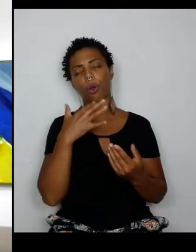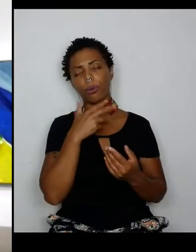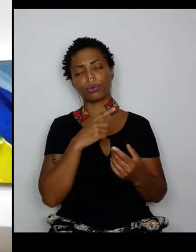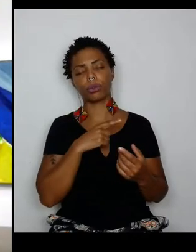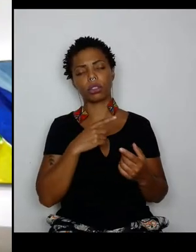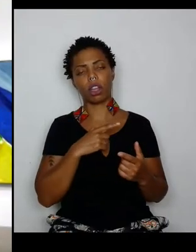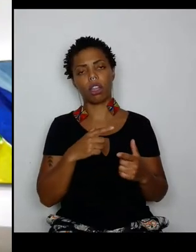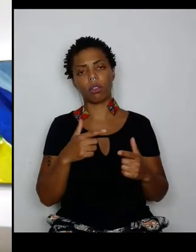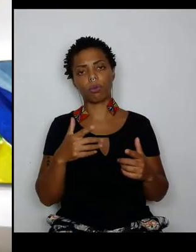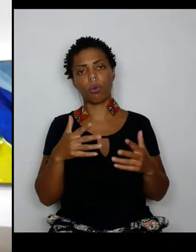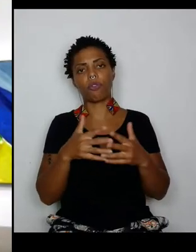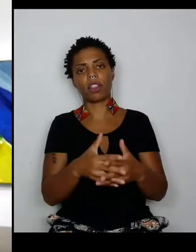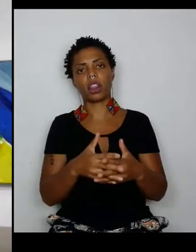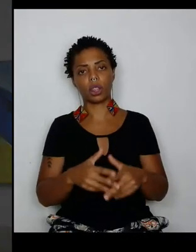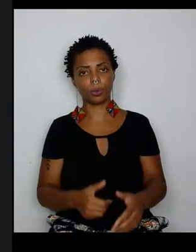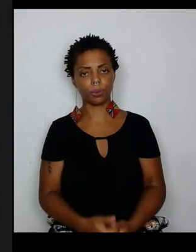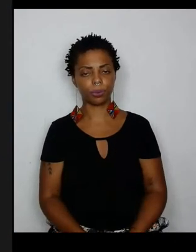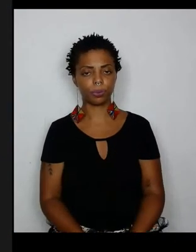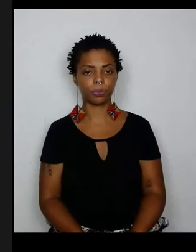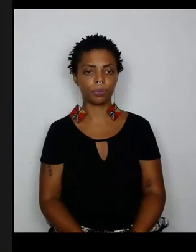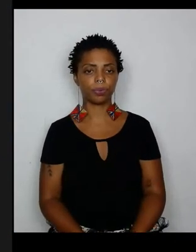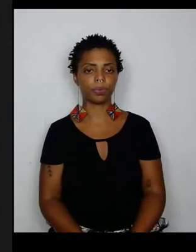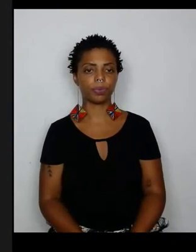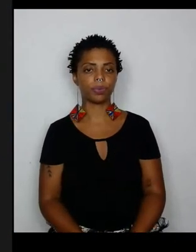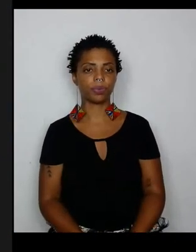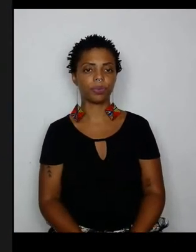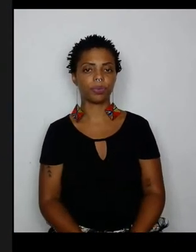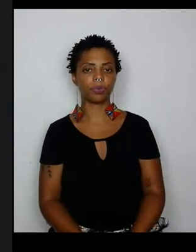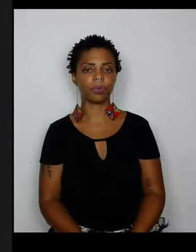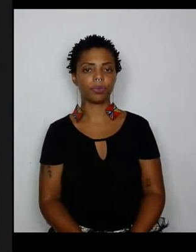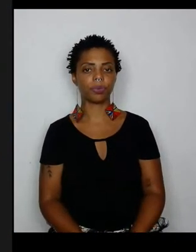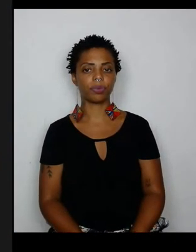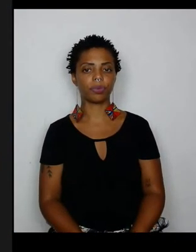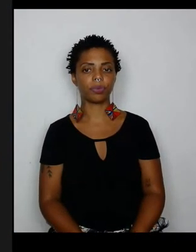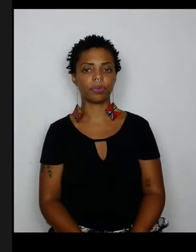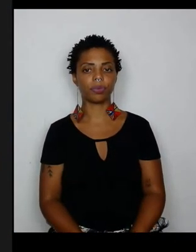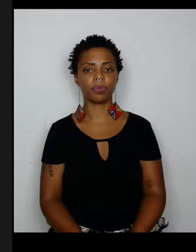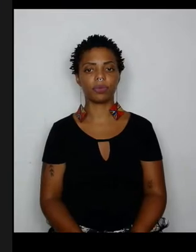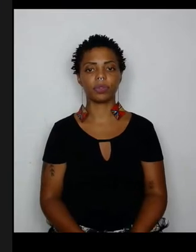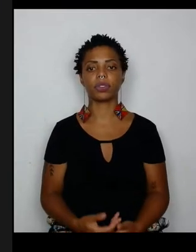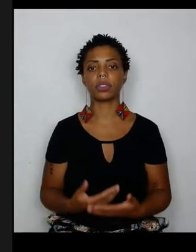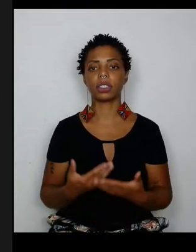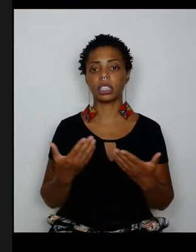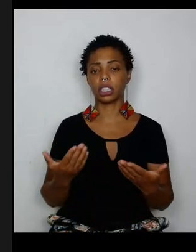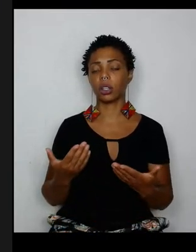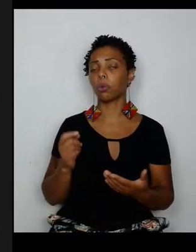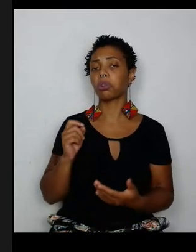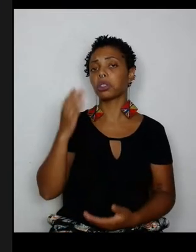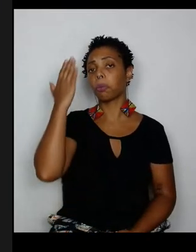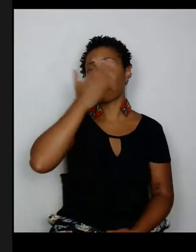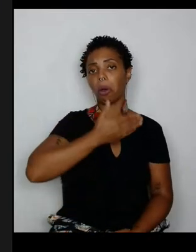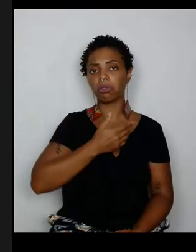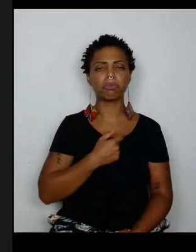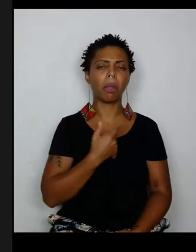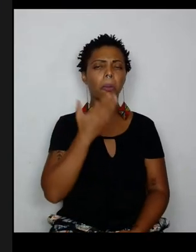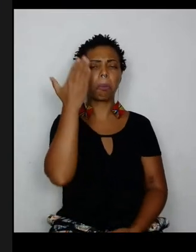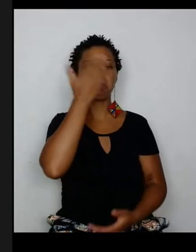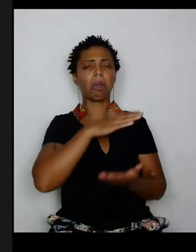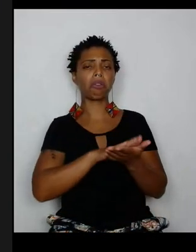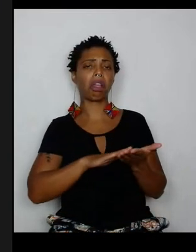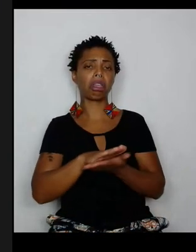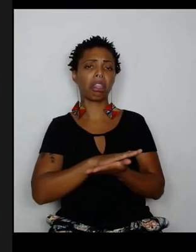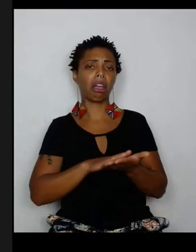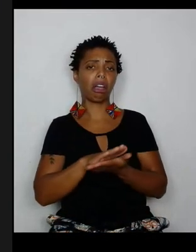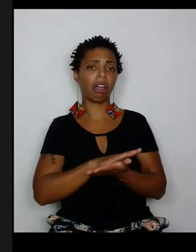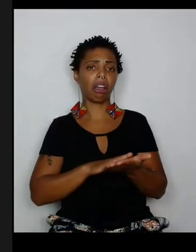so what does that prove i don't think it proves anything but but but i'm saying it's it's one